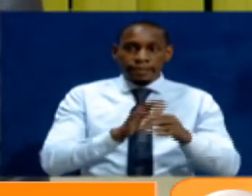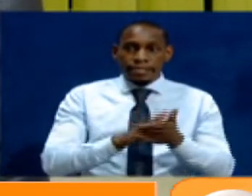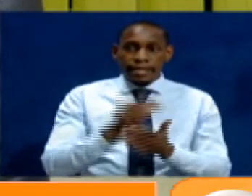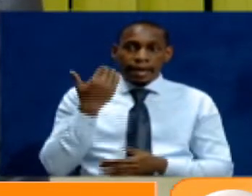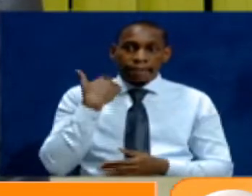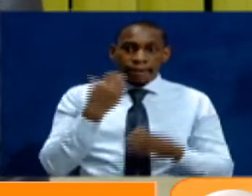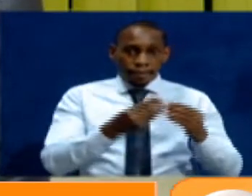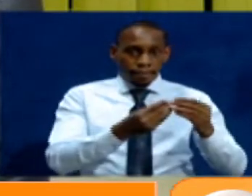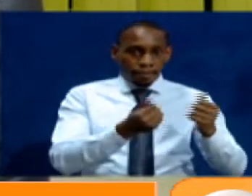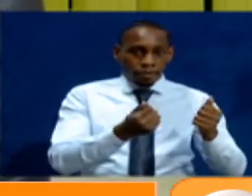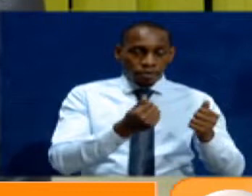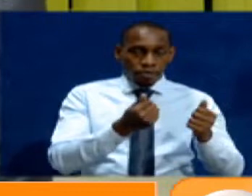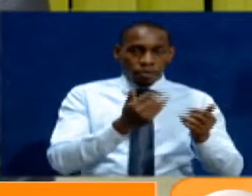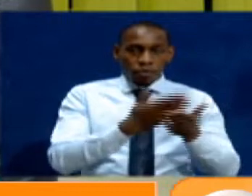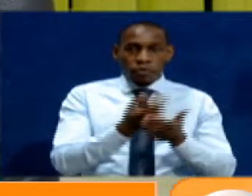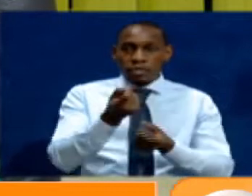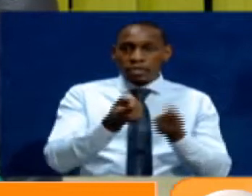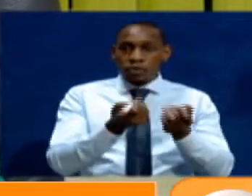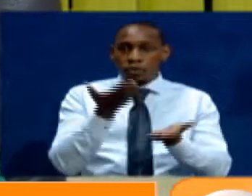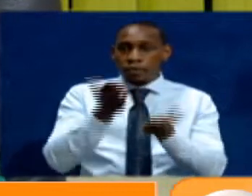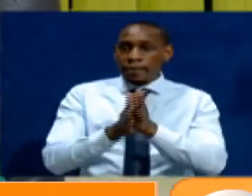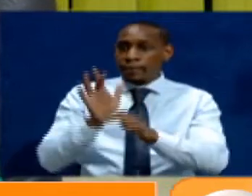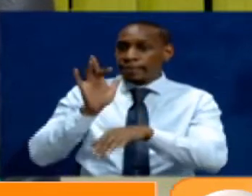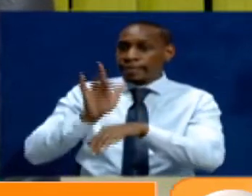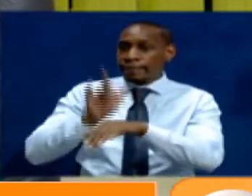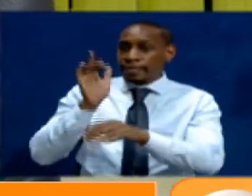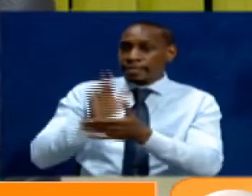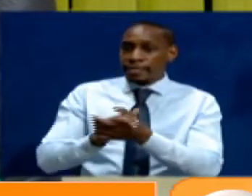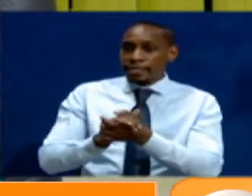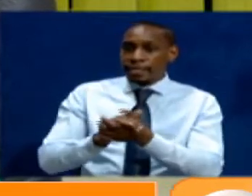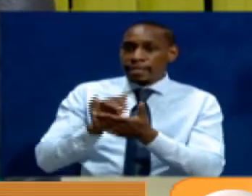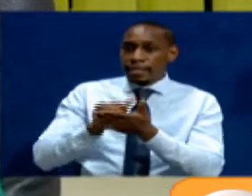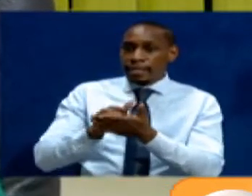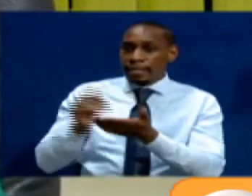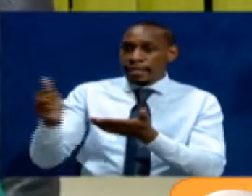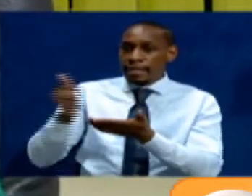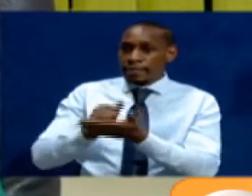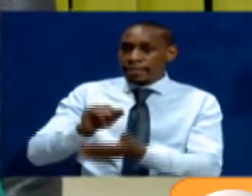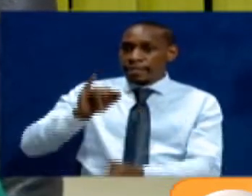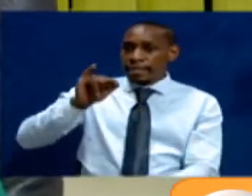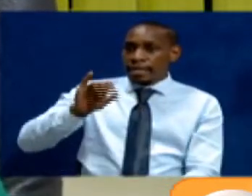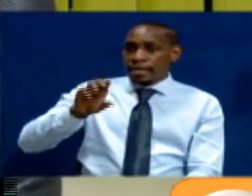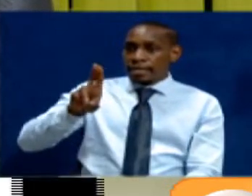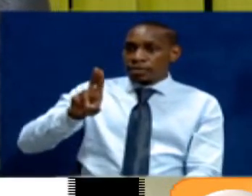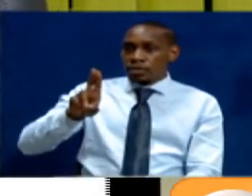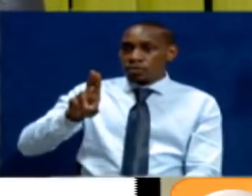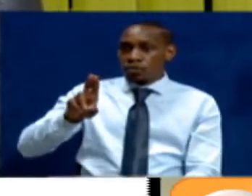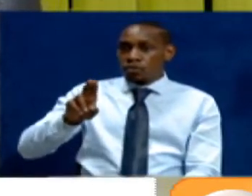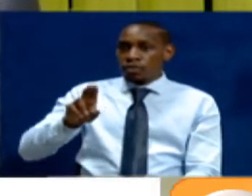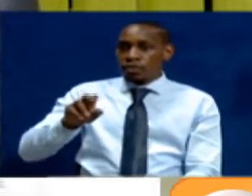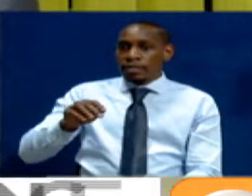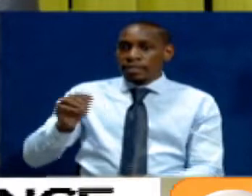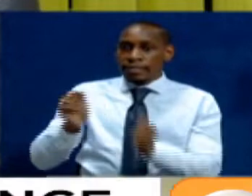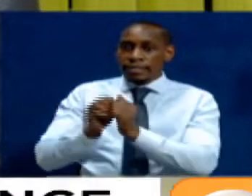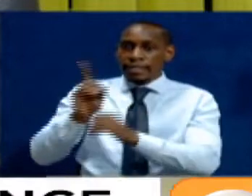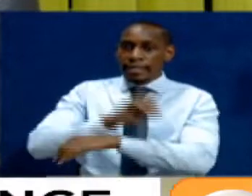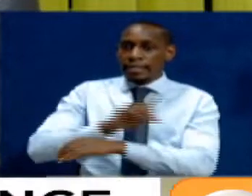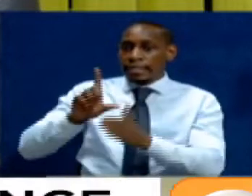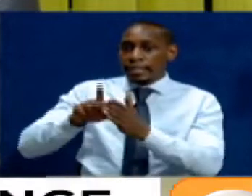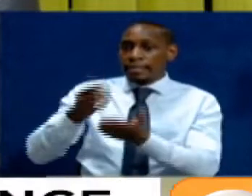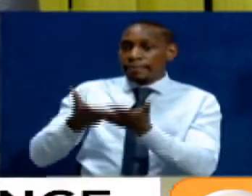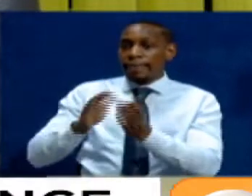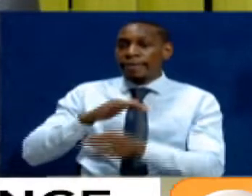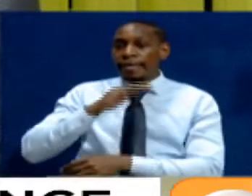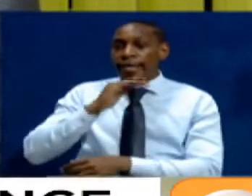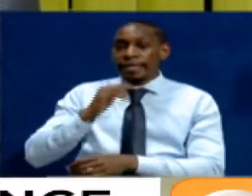clot are much less than the consequences of being in an ICU unit for 10 days and sometimes dying out of